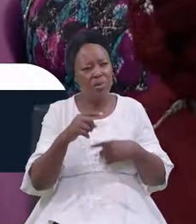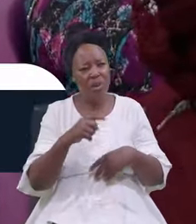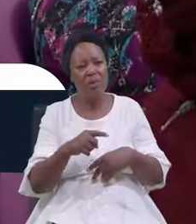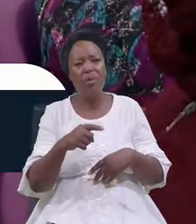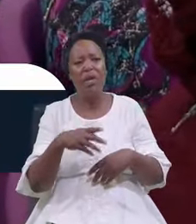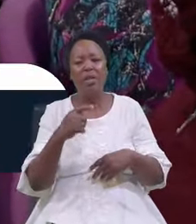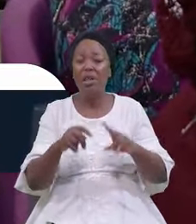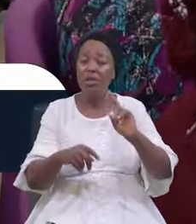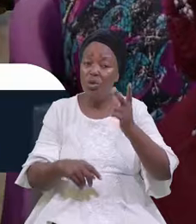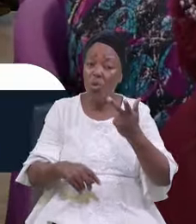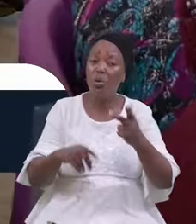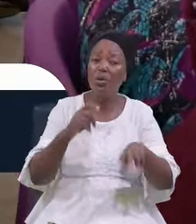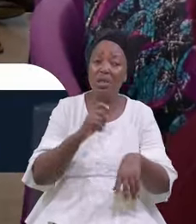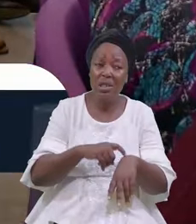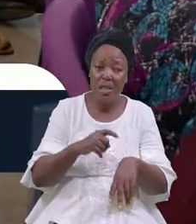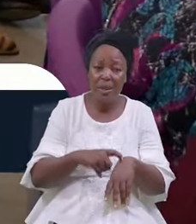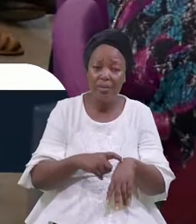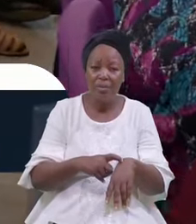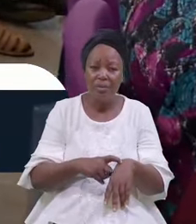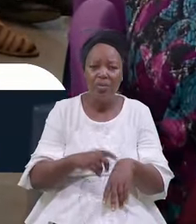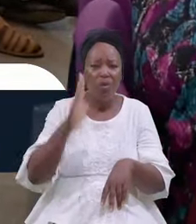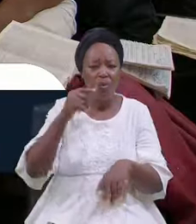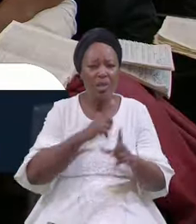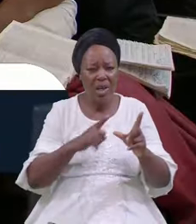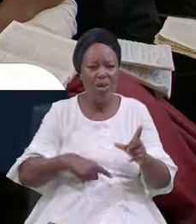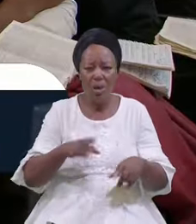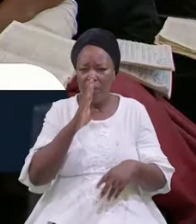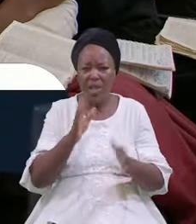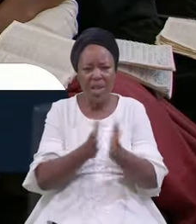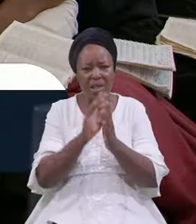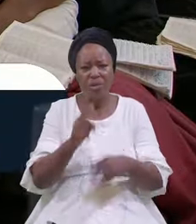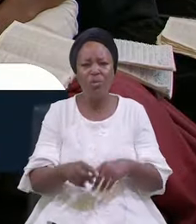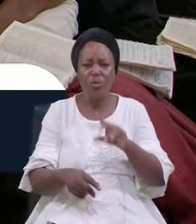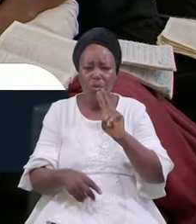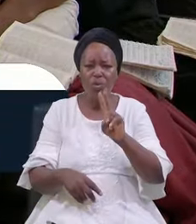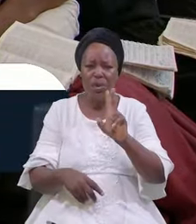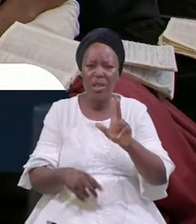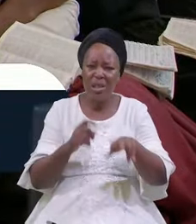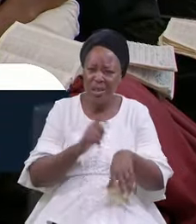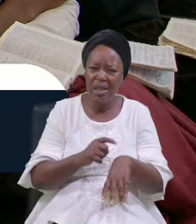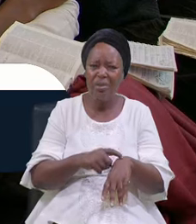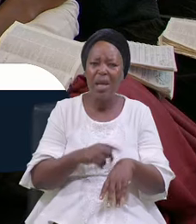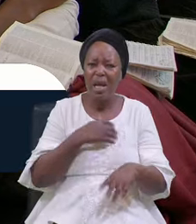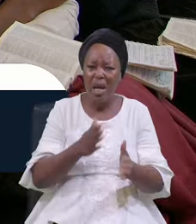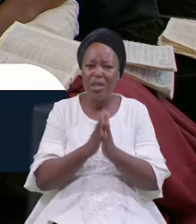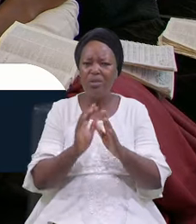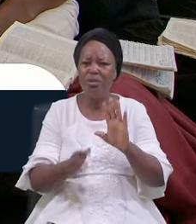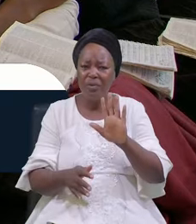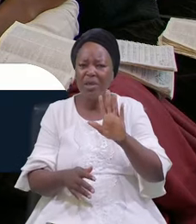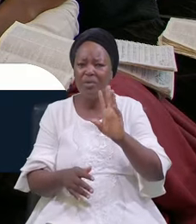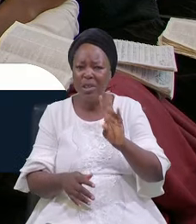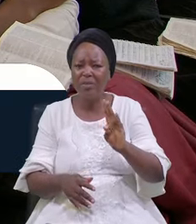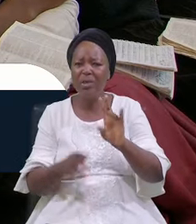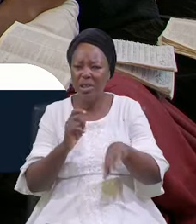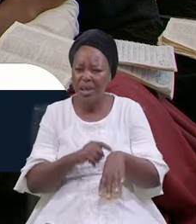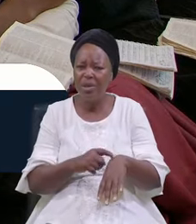third time, will the Lord be asking you two times, three times? Will the Lord be asking you five times, seven times? Will the